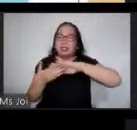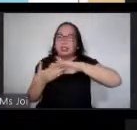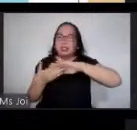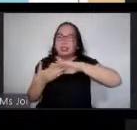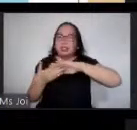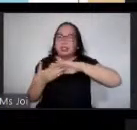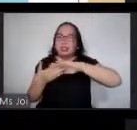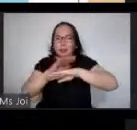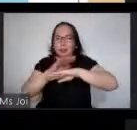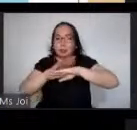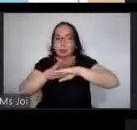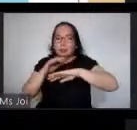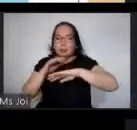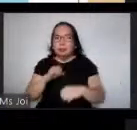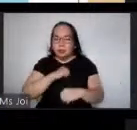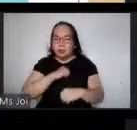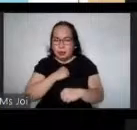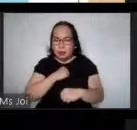your mouth,